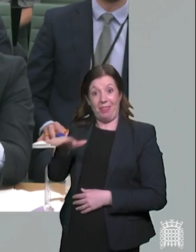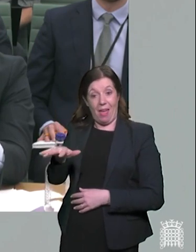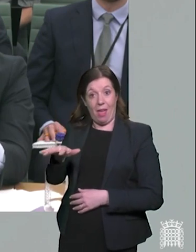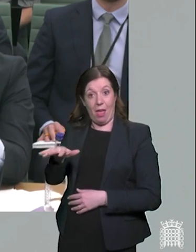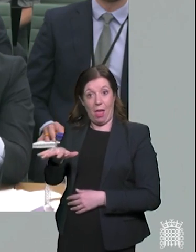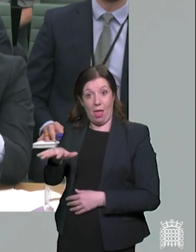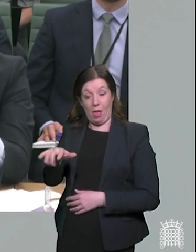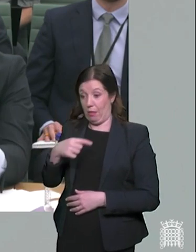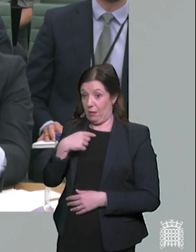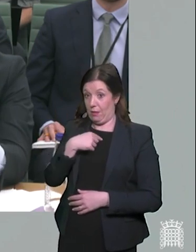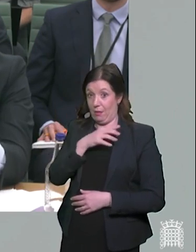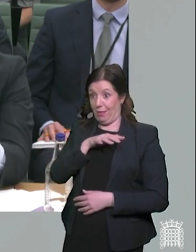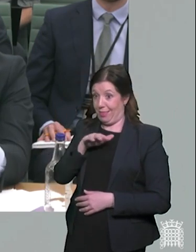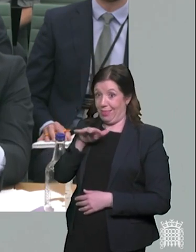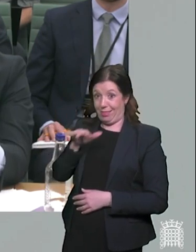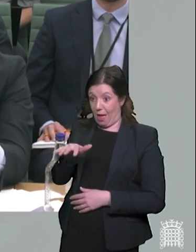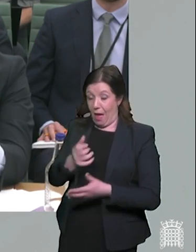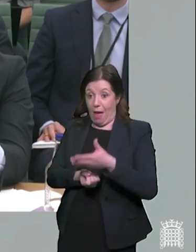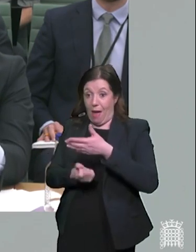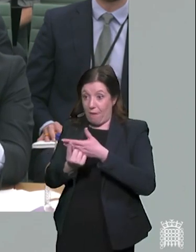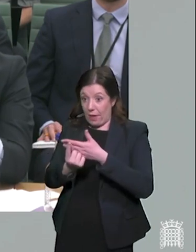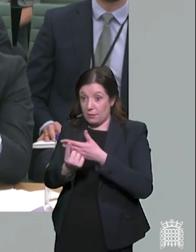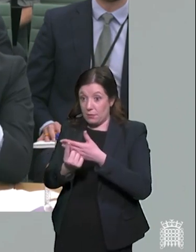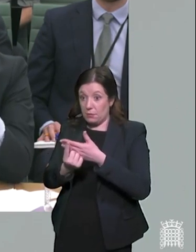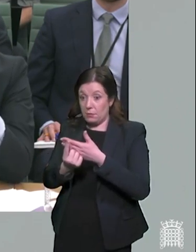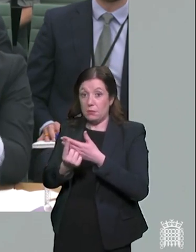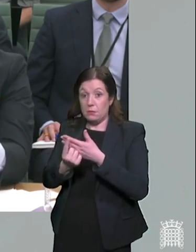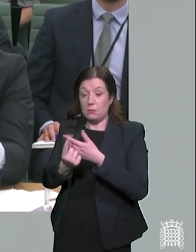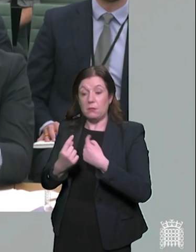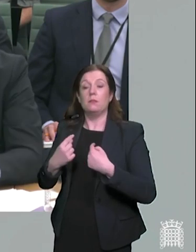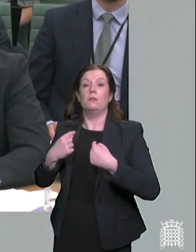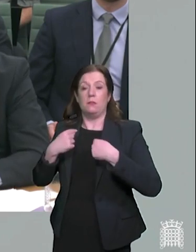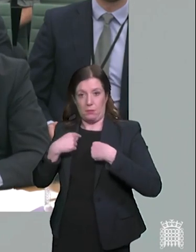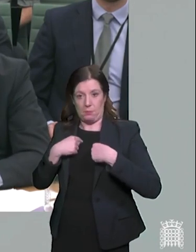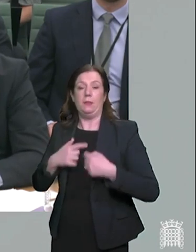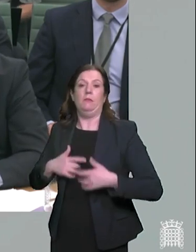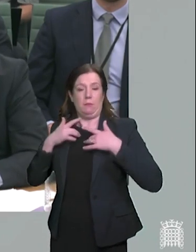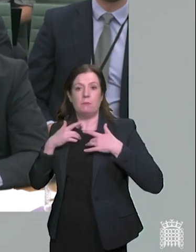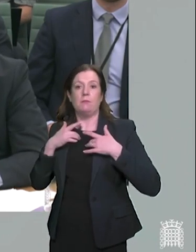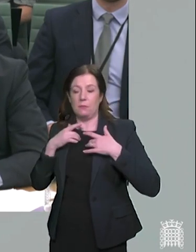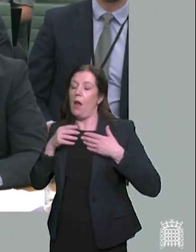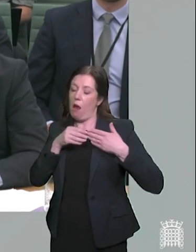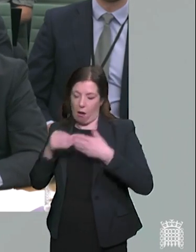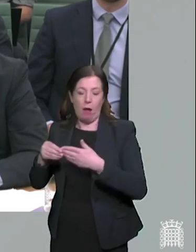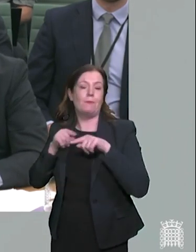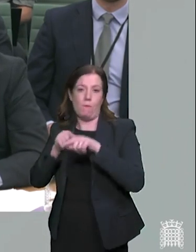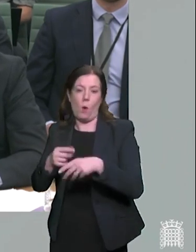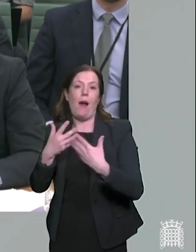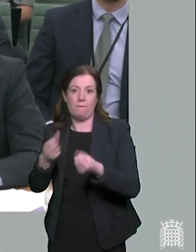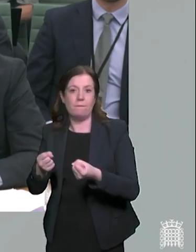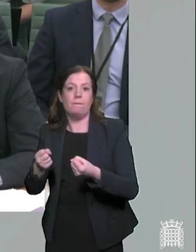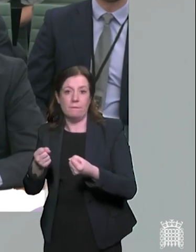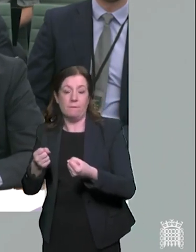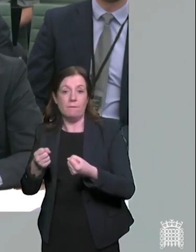when I was looking at these events, I thought they were within the guidance, given what